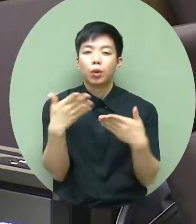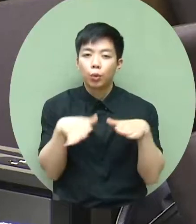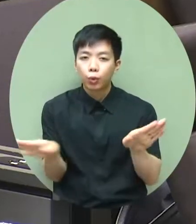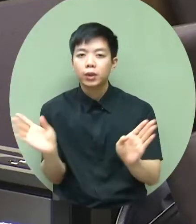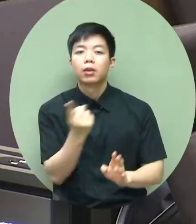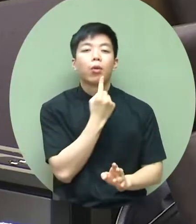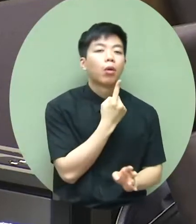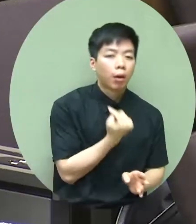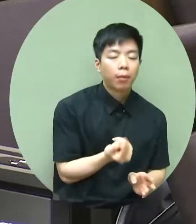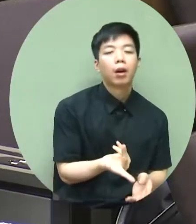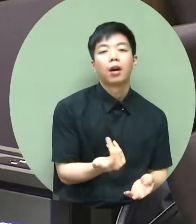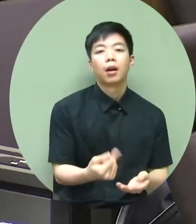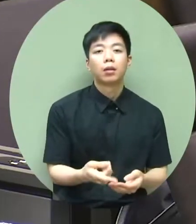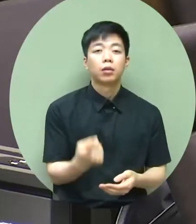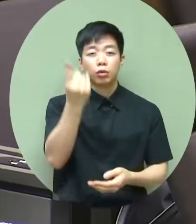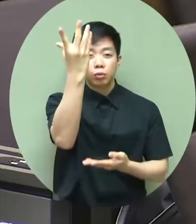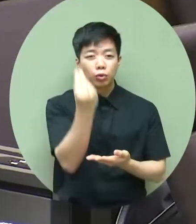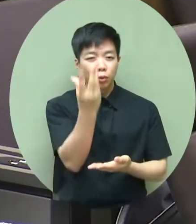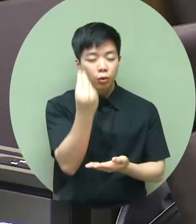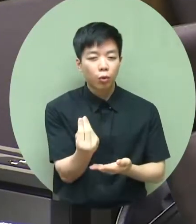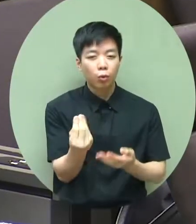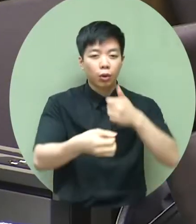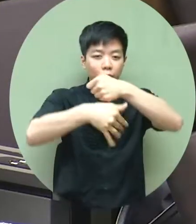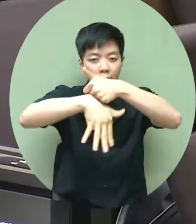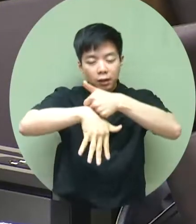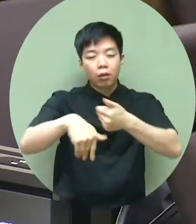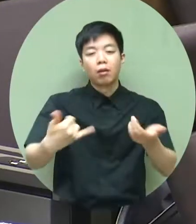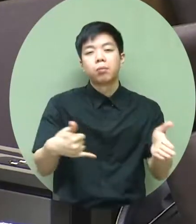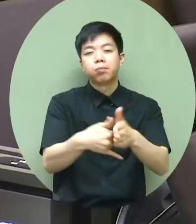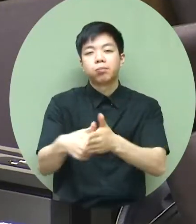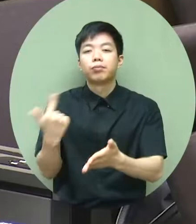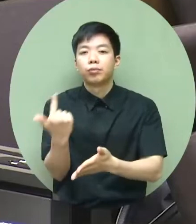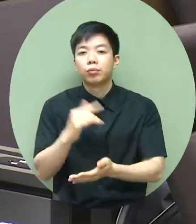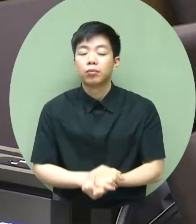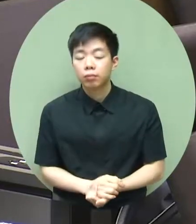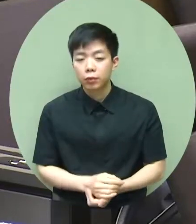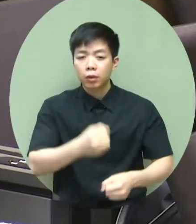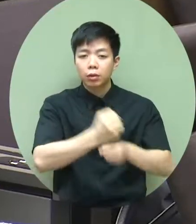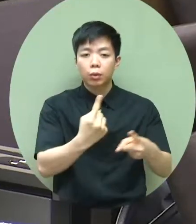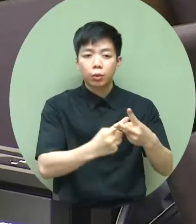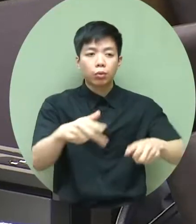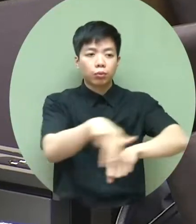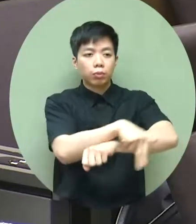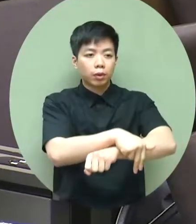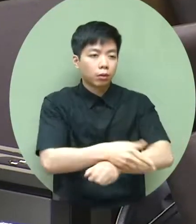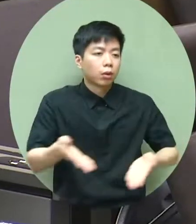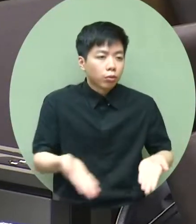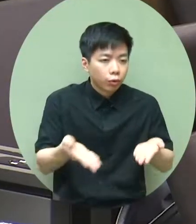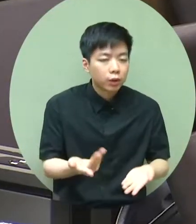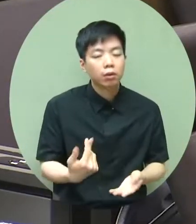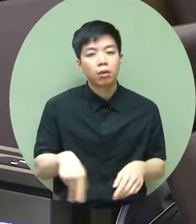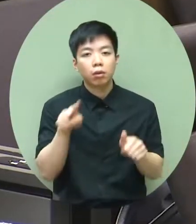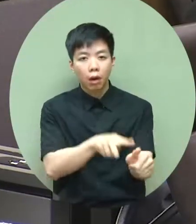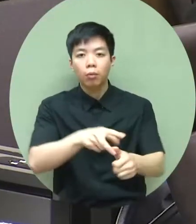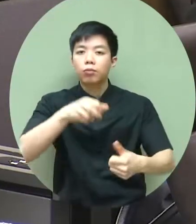seams. And we'd like to know about the signaling system. Now, how would you conclude the